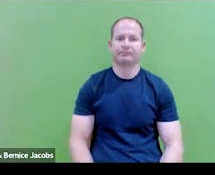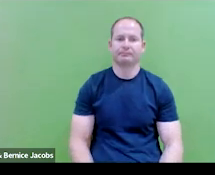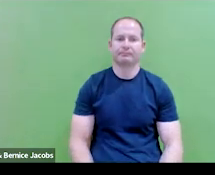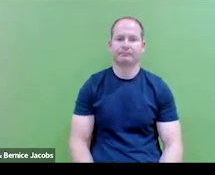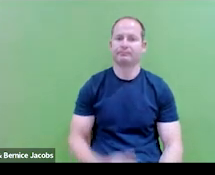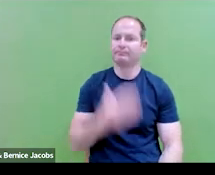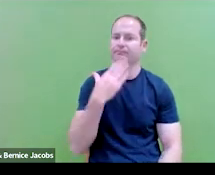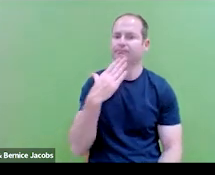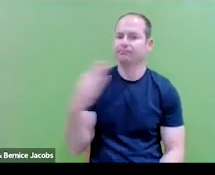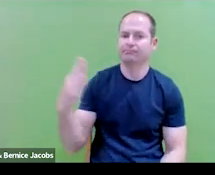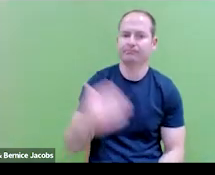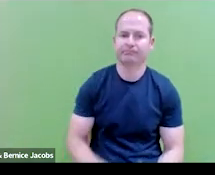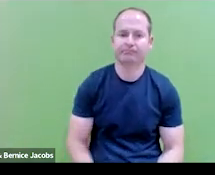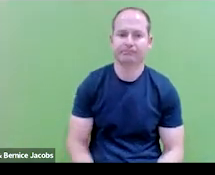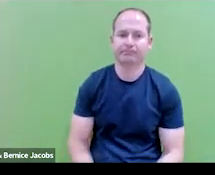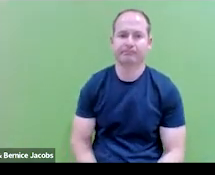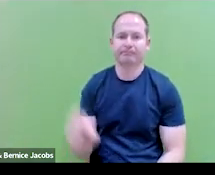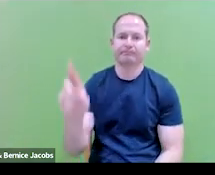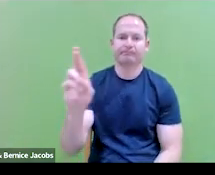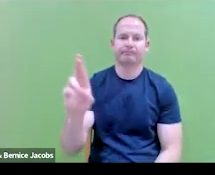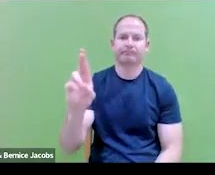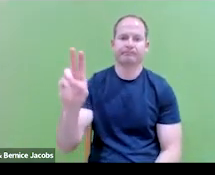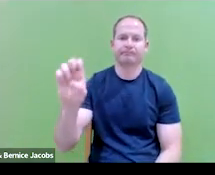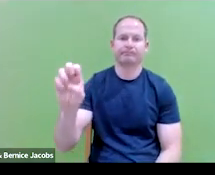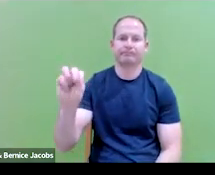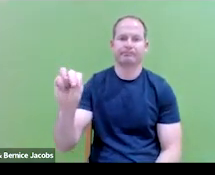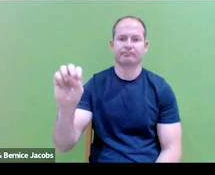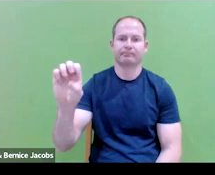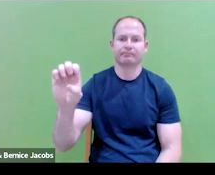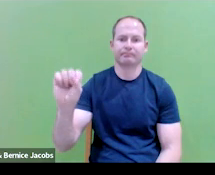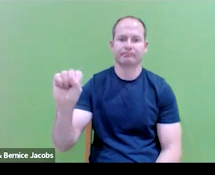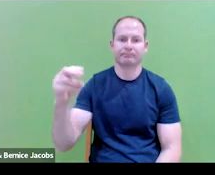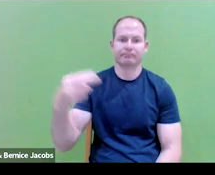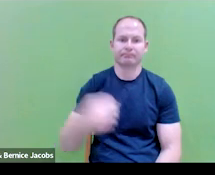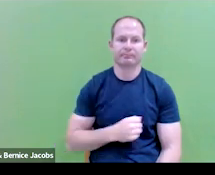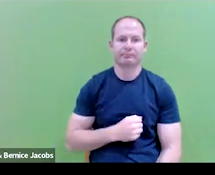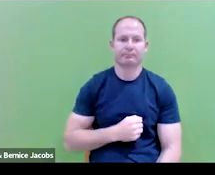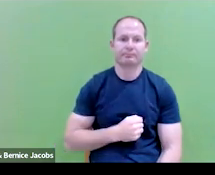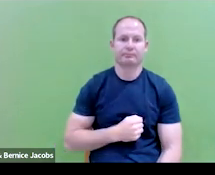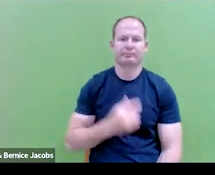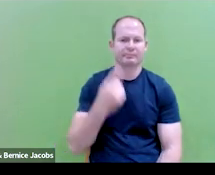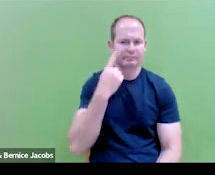Thanks, Rainesh, for that contribution. I see Peter has got a hand up.